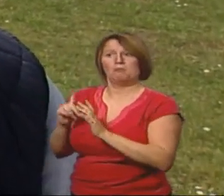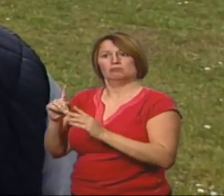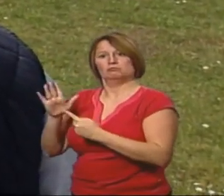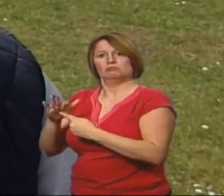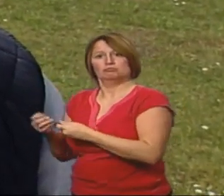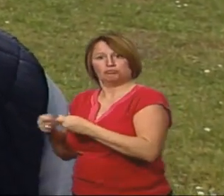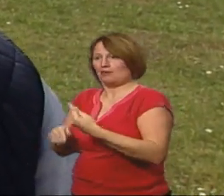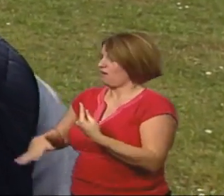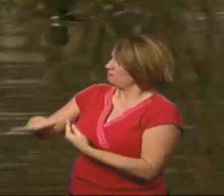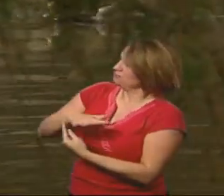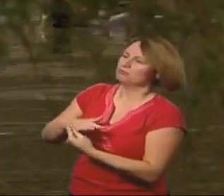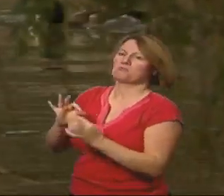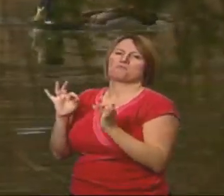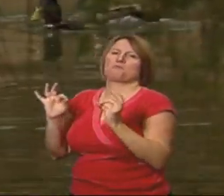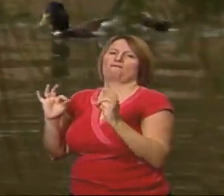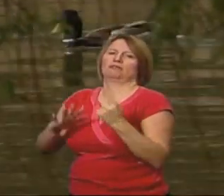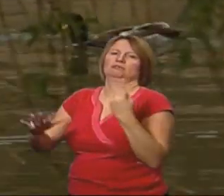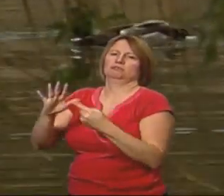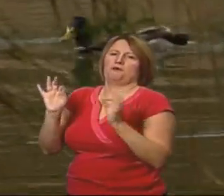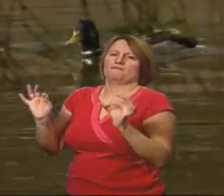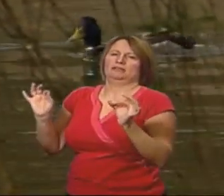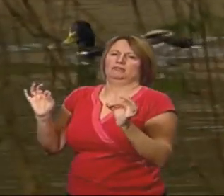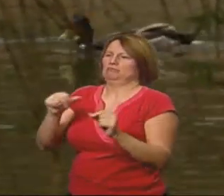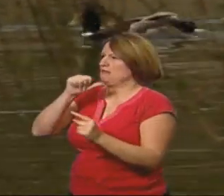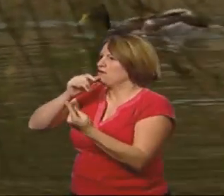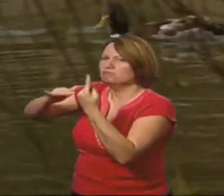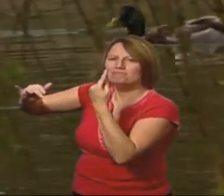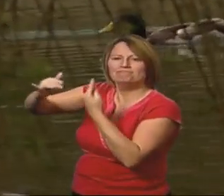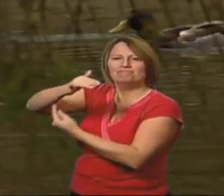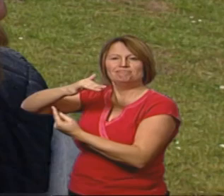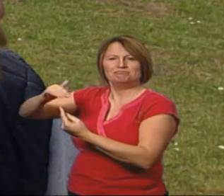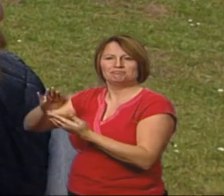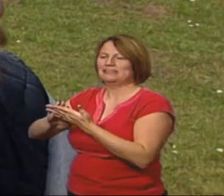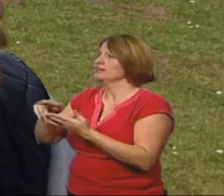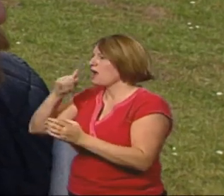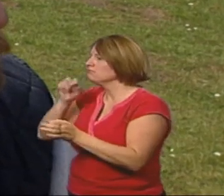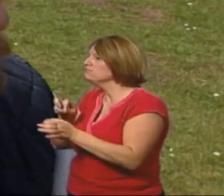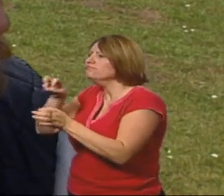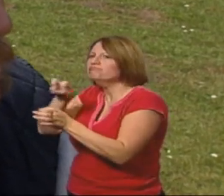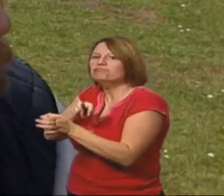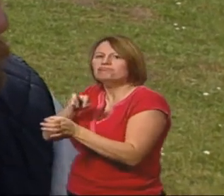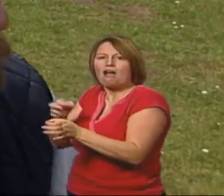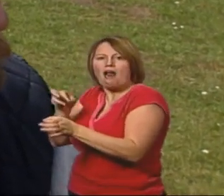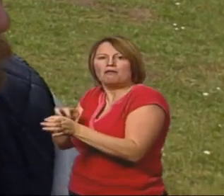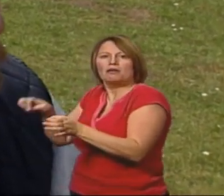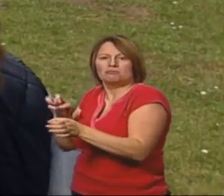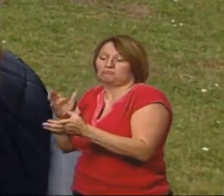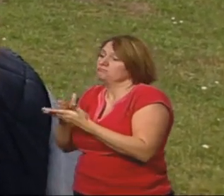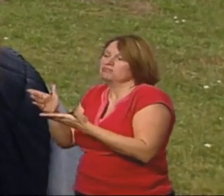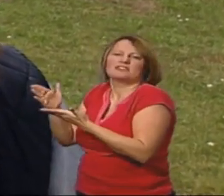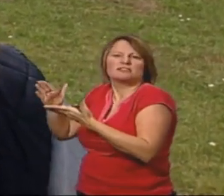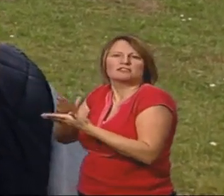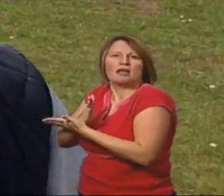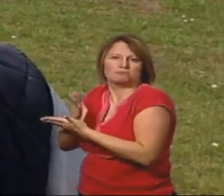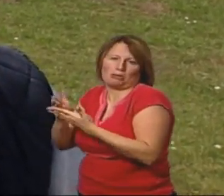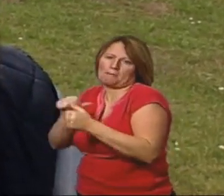Being back here is ideal. Nice private grounds. It's got a lovely island to go on, it'll be safe. The best place for him. You can't actually go back